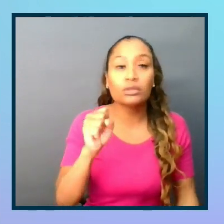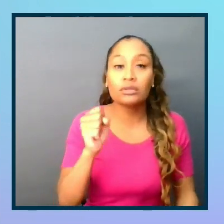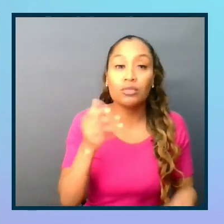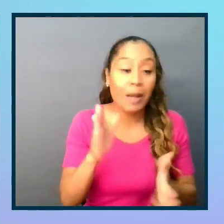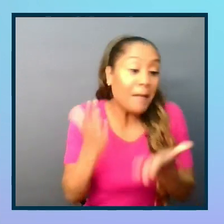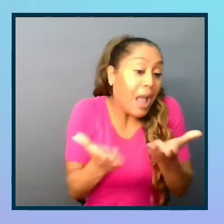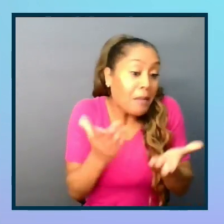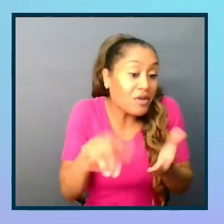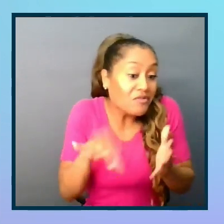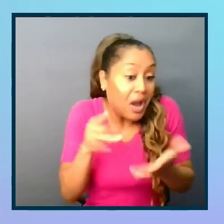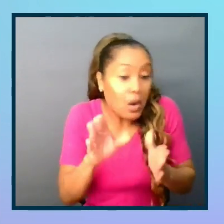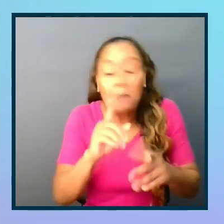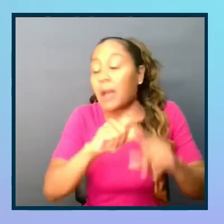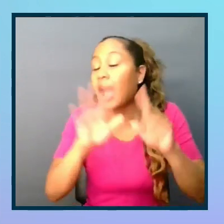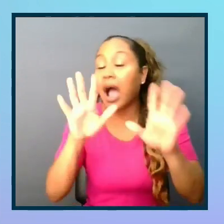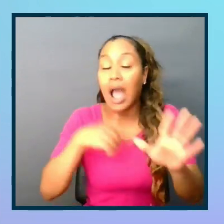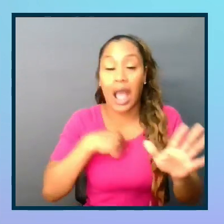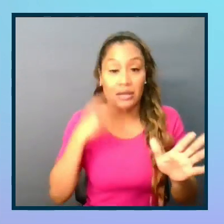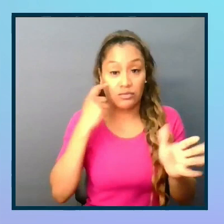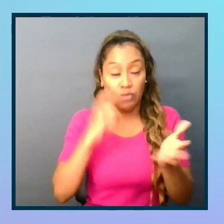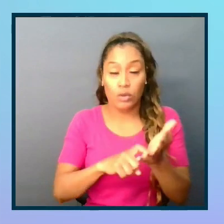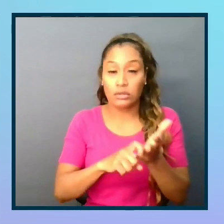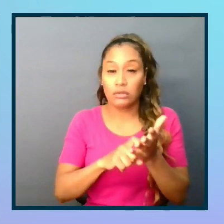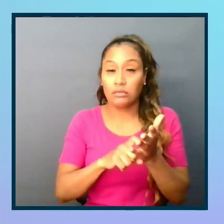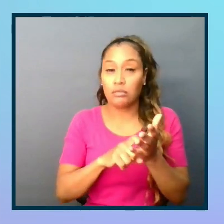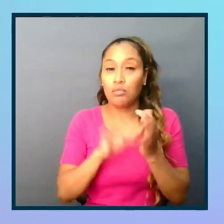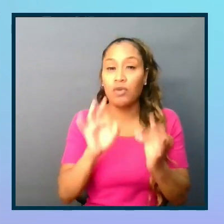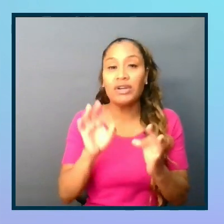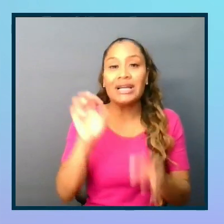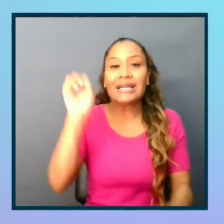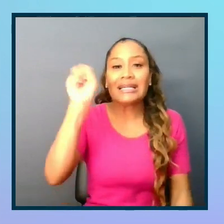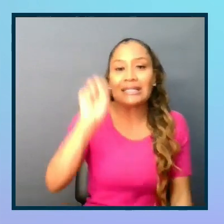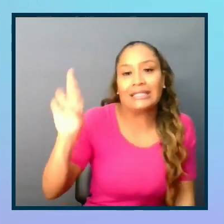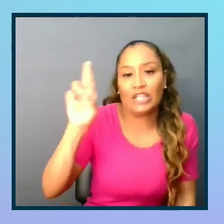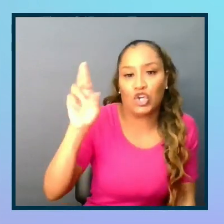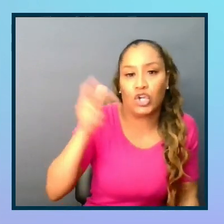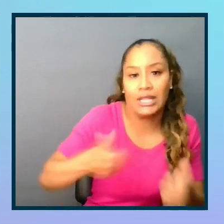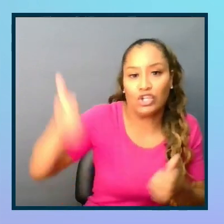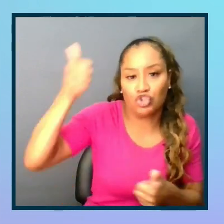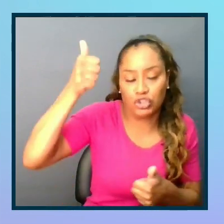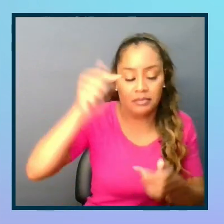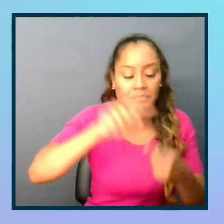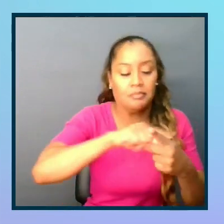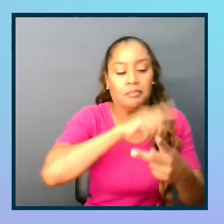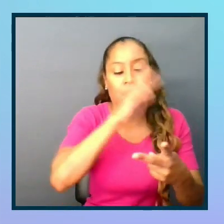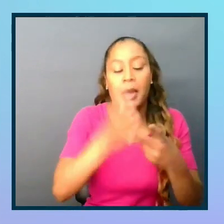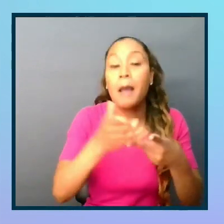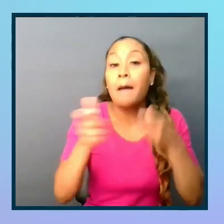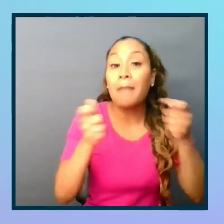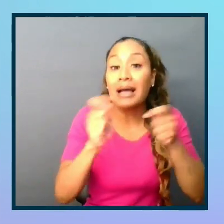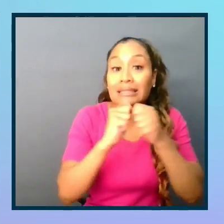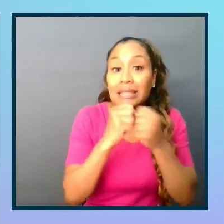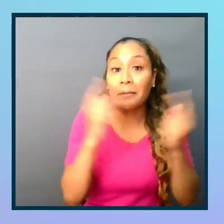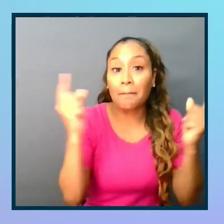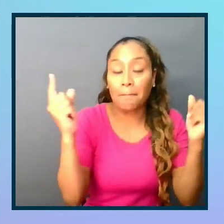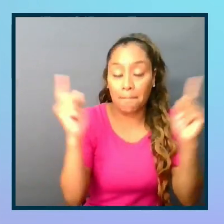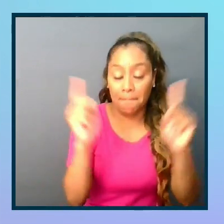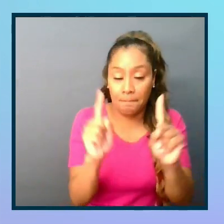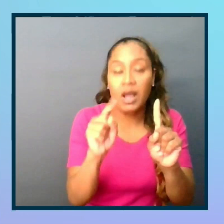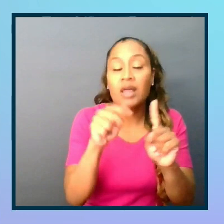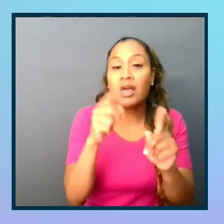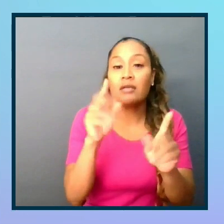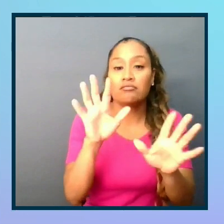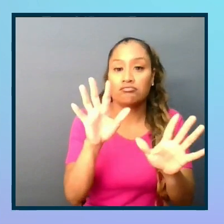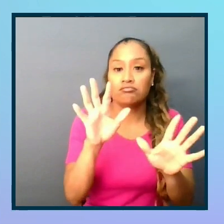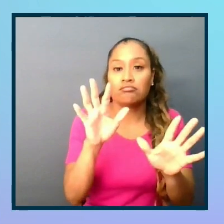found it's best when the senior leadership and management team make sure that One, it is, I'm going to put